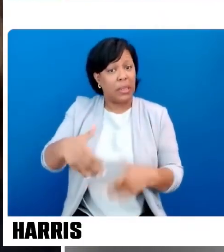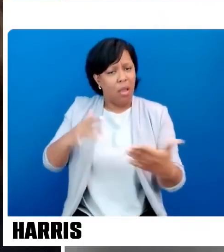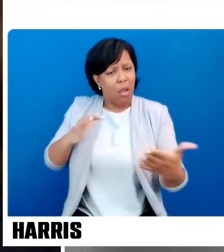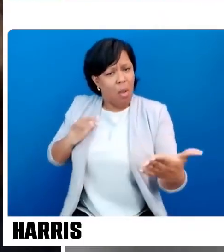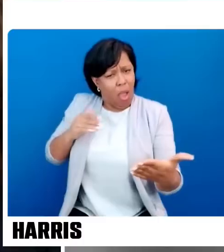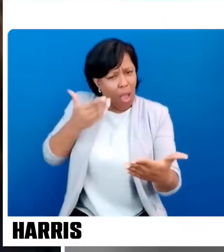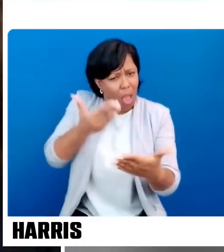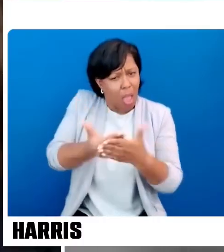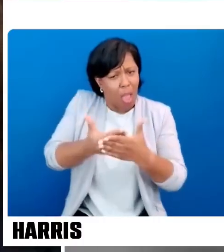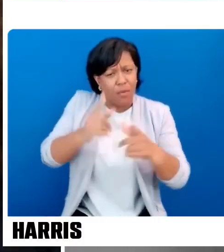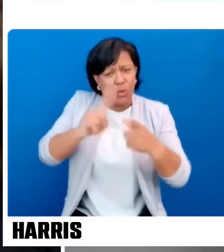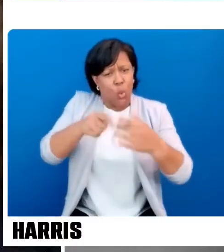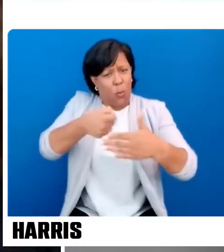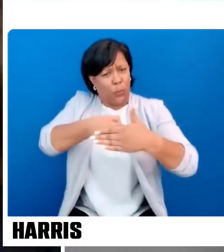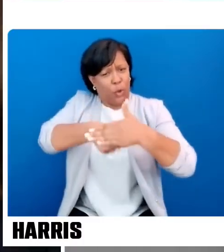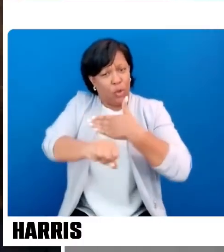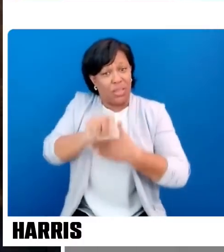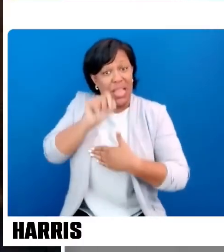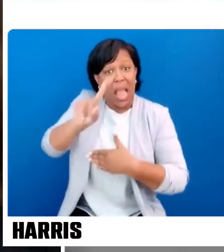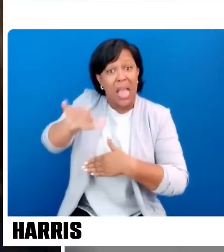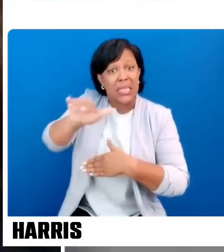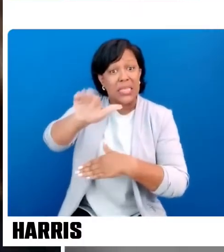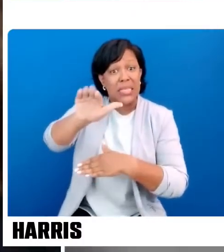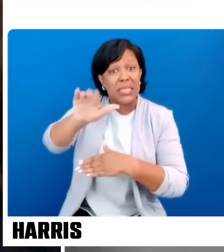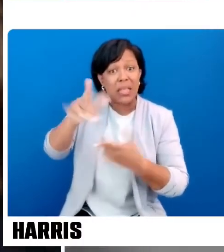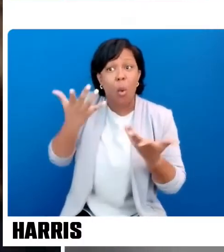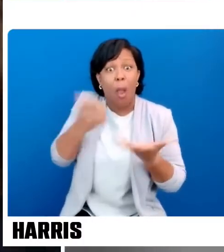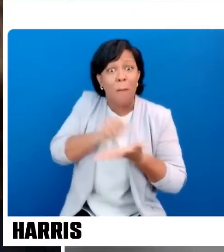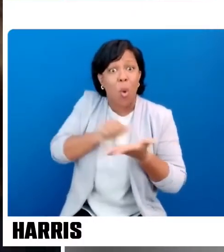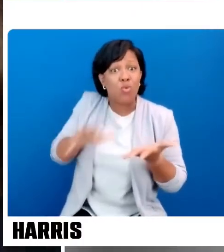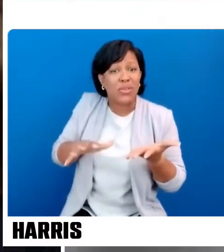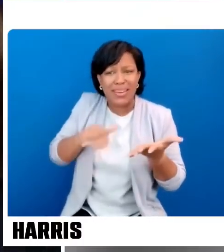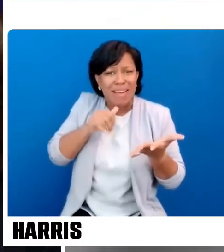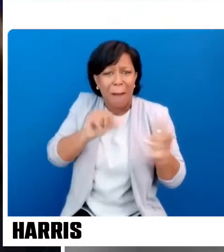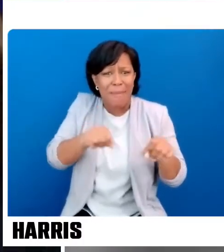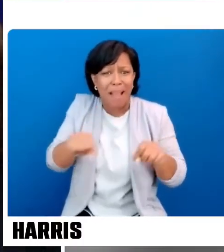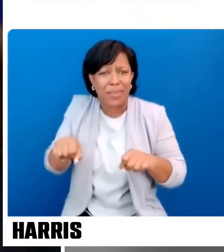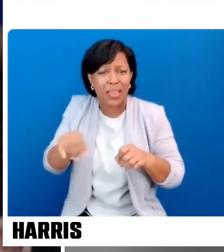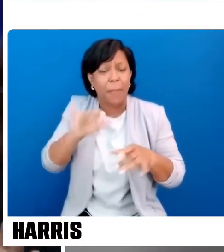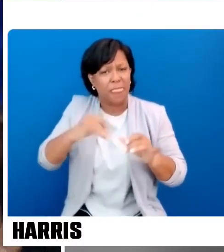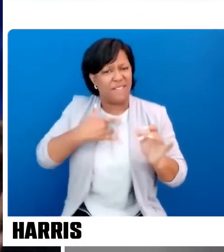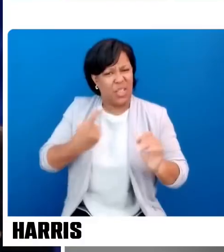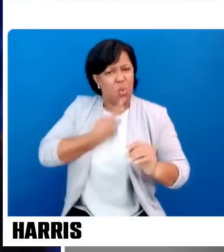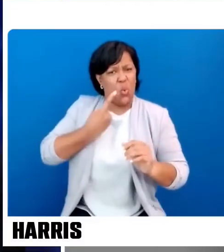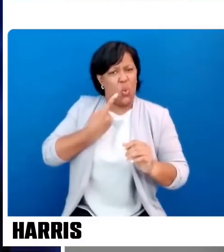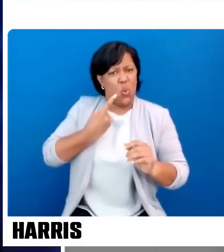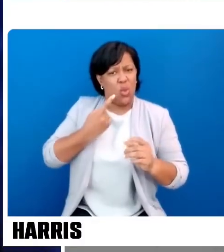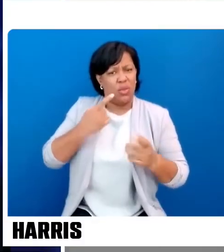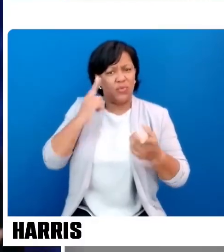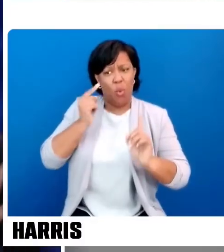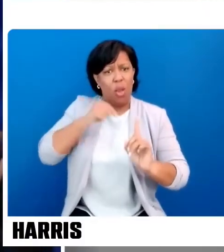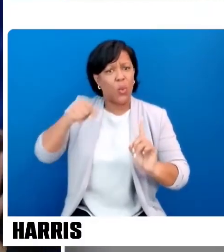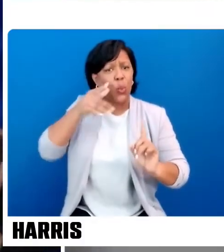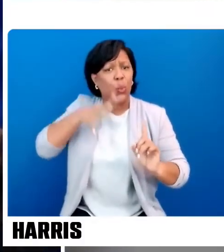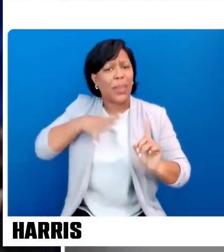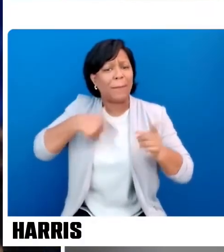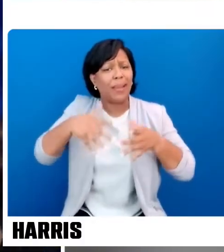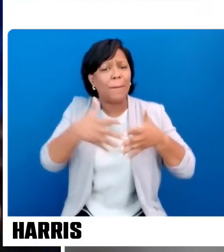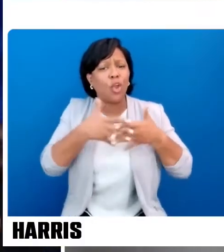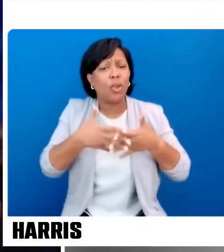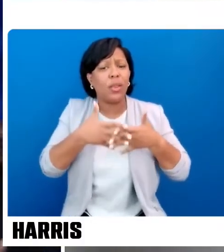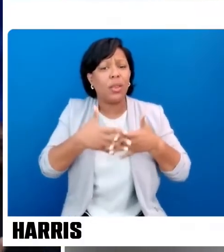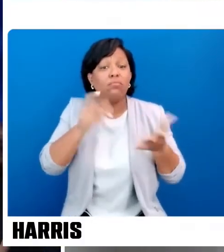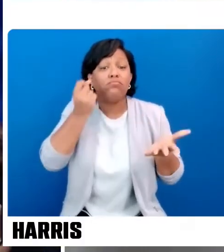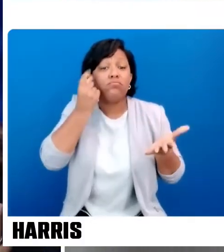asking for an abortion. That is not happening. It's insulting to the women of America. And understand what has been happening under Donald